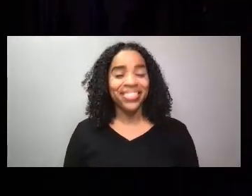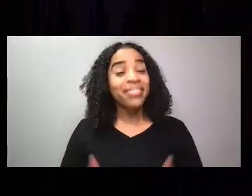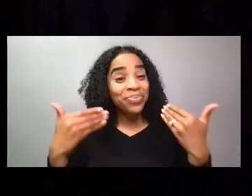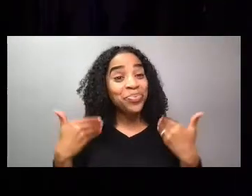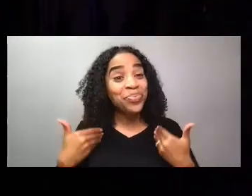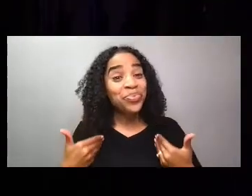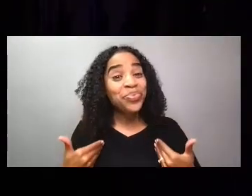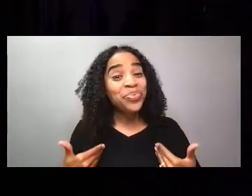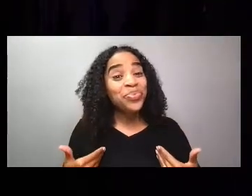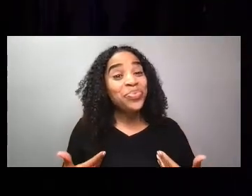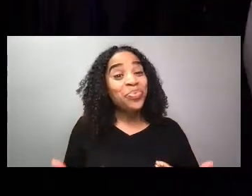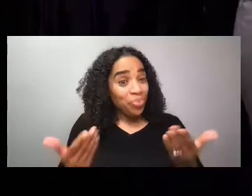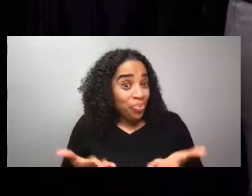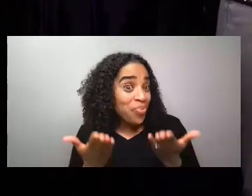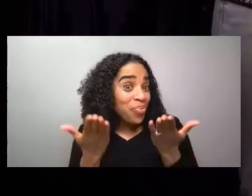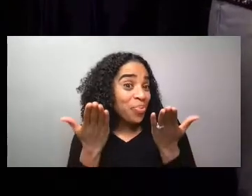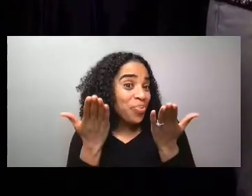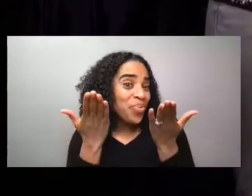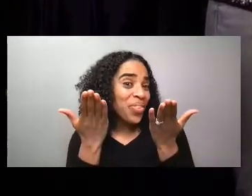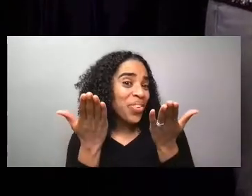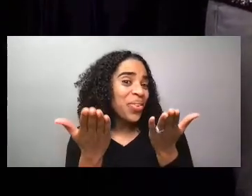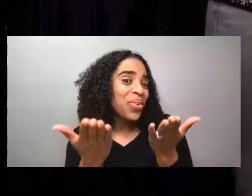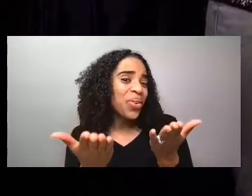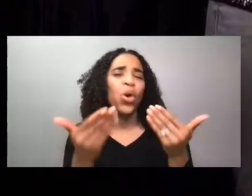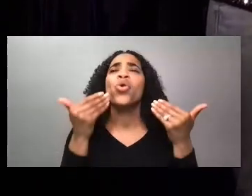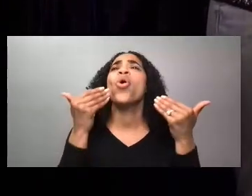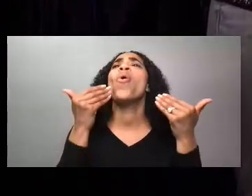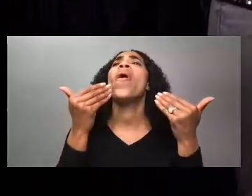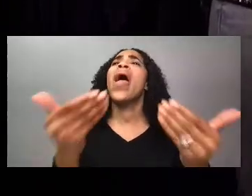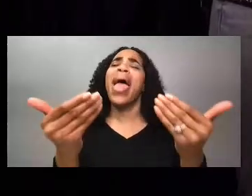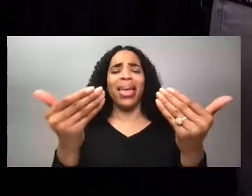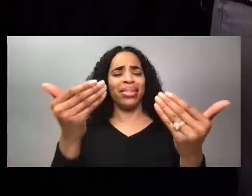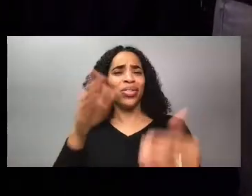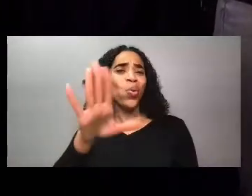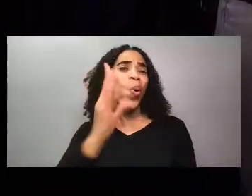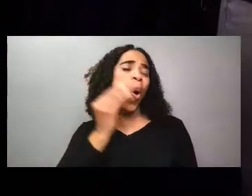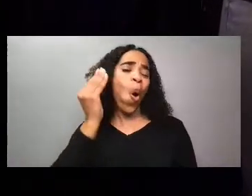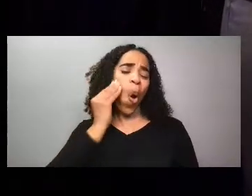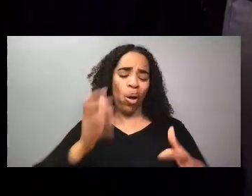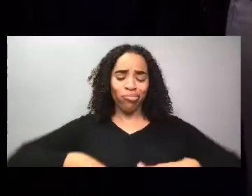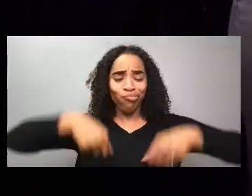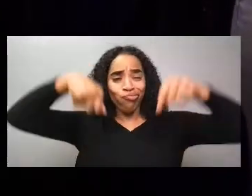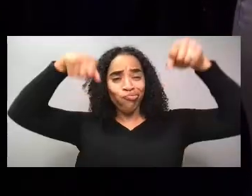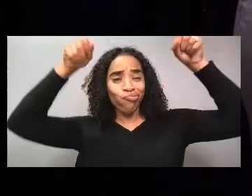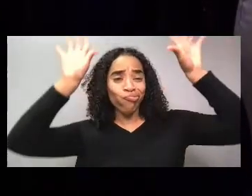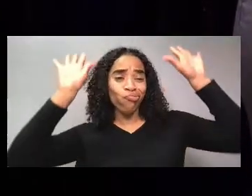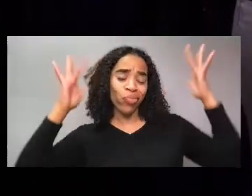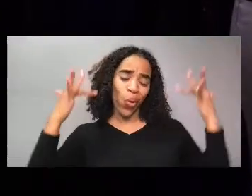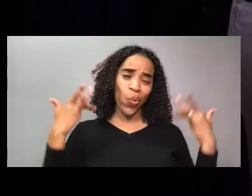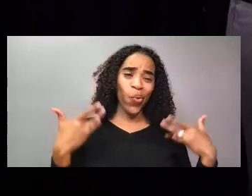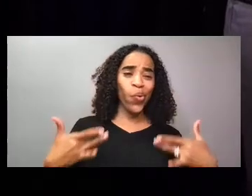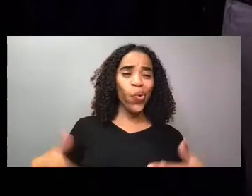Yeah. I recommend walking around naked in your living room.